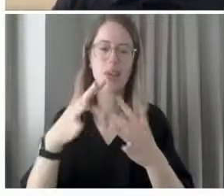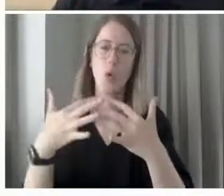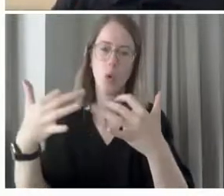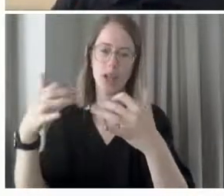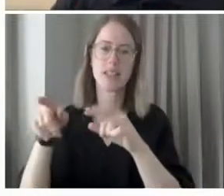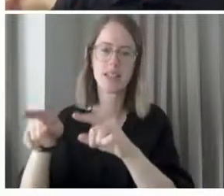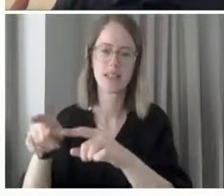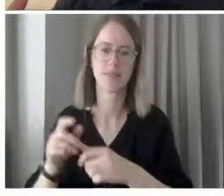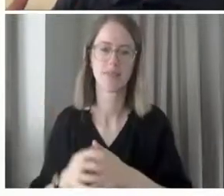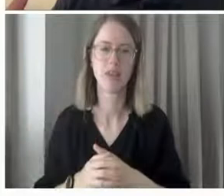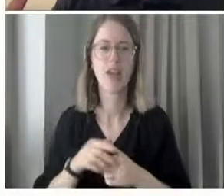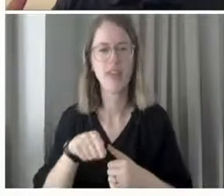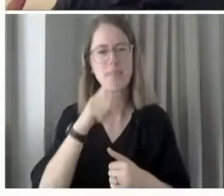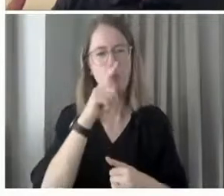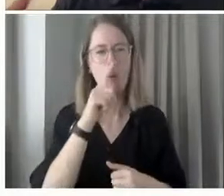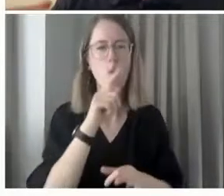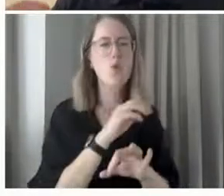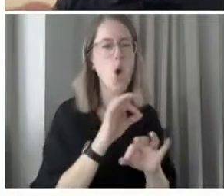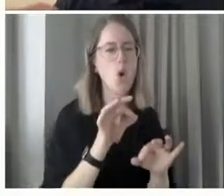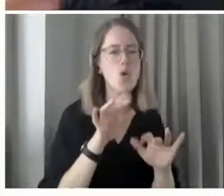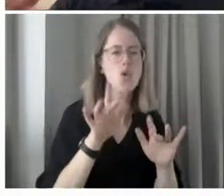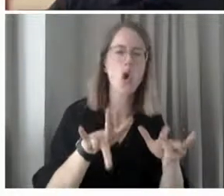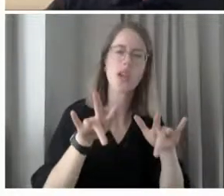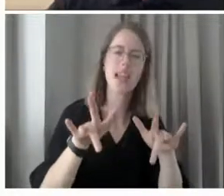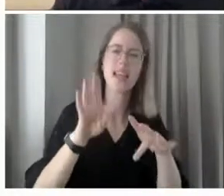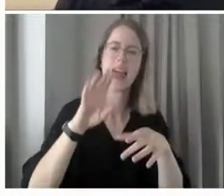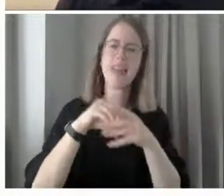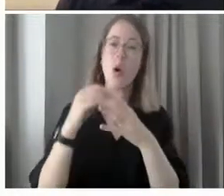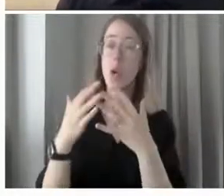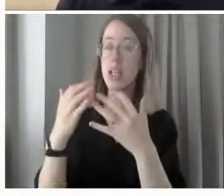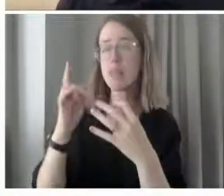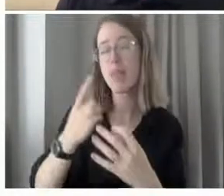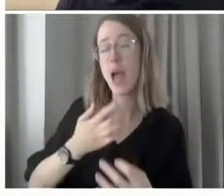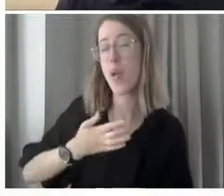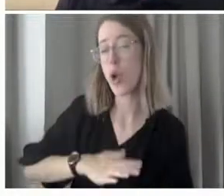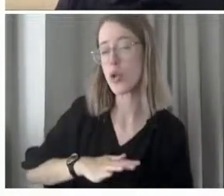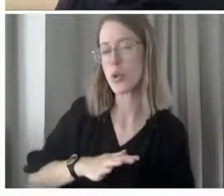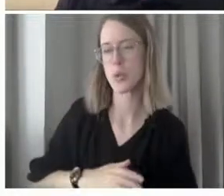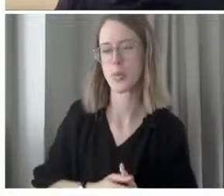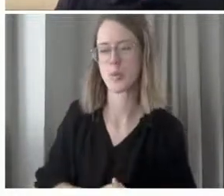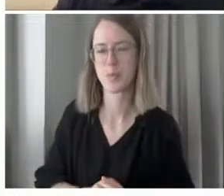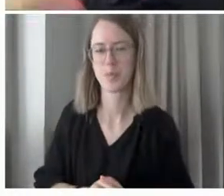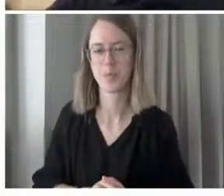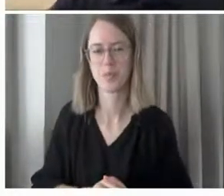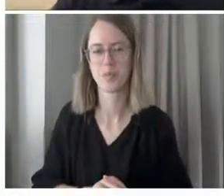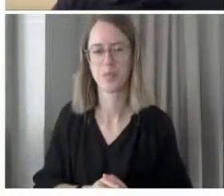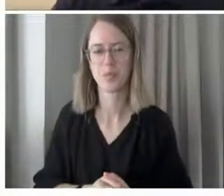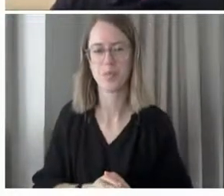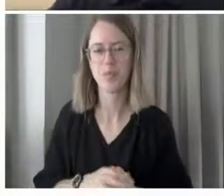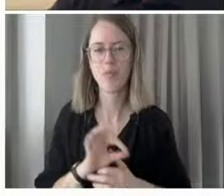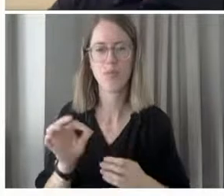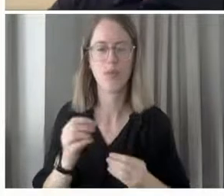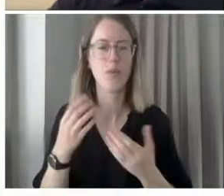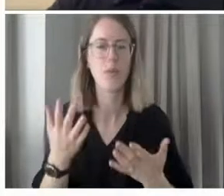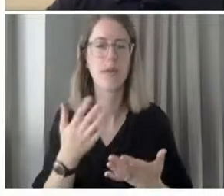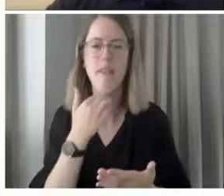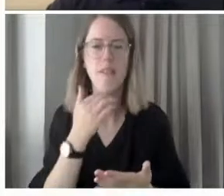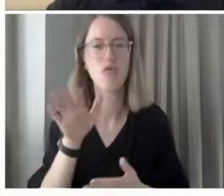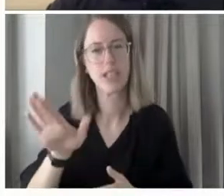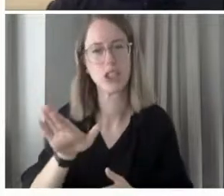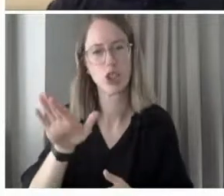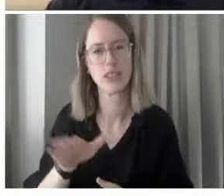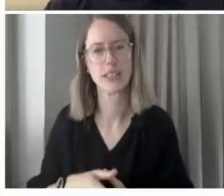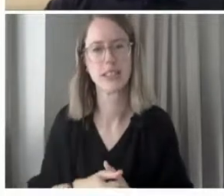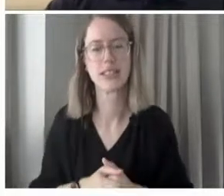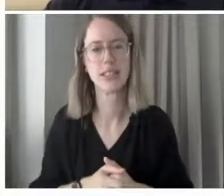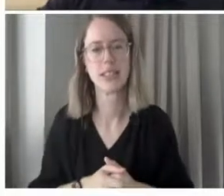And these people are not quite in your audience, but they would like to be, but we don't give them anywhere near enough reassurance. But